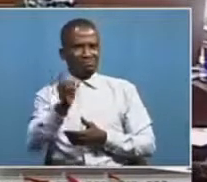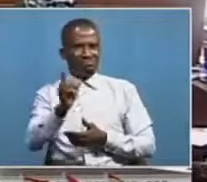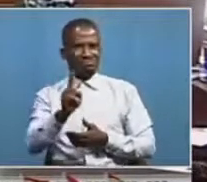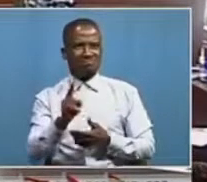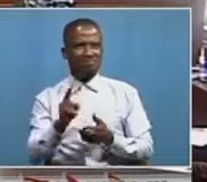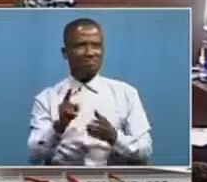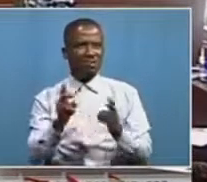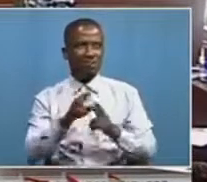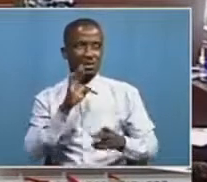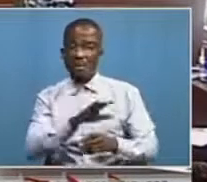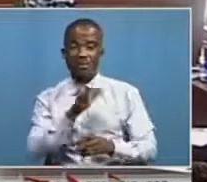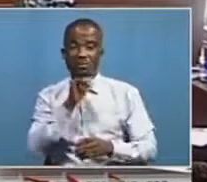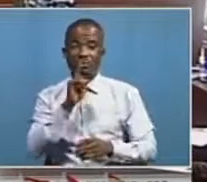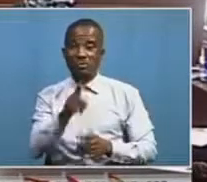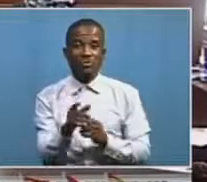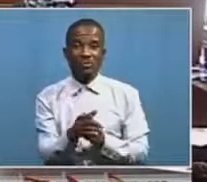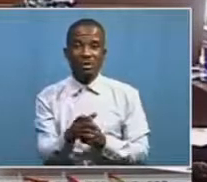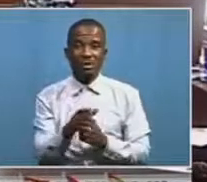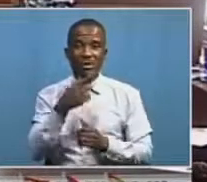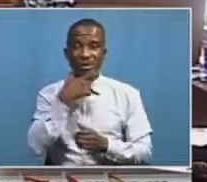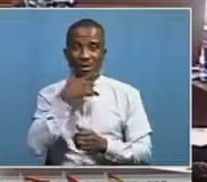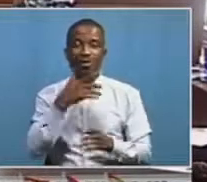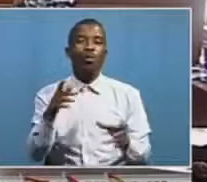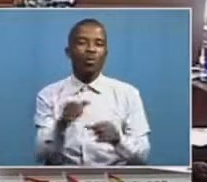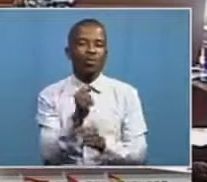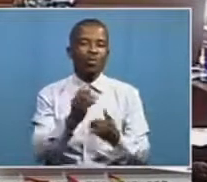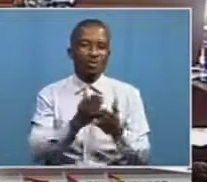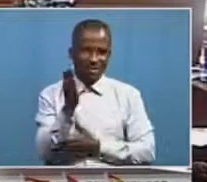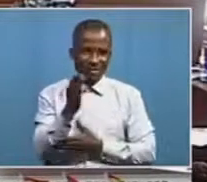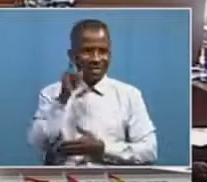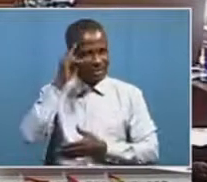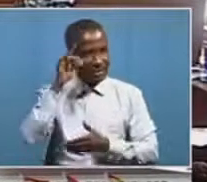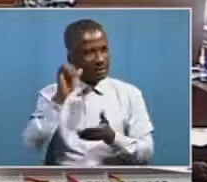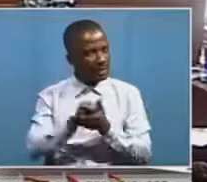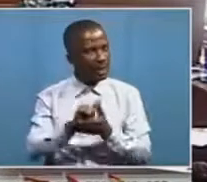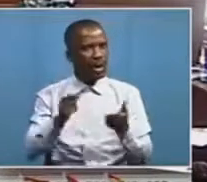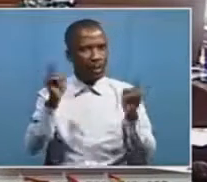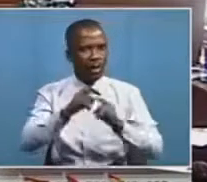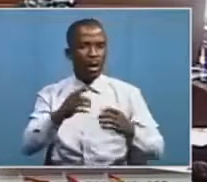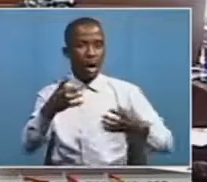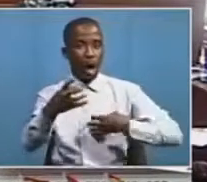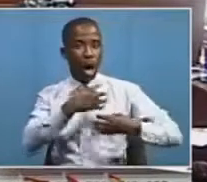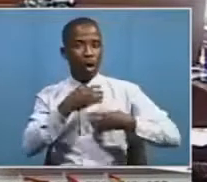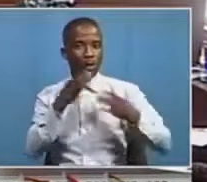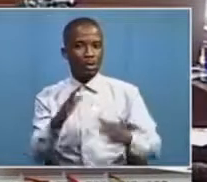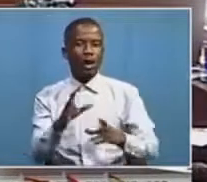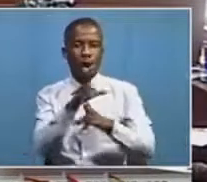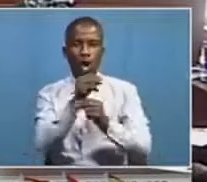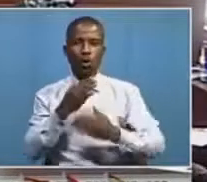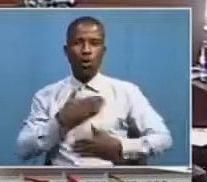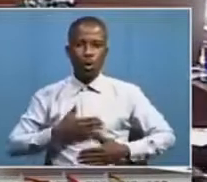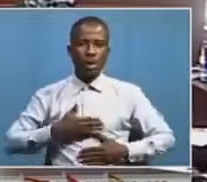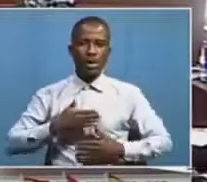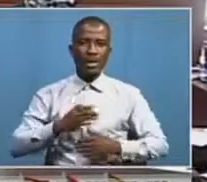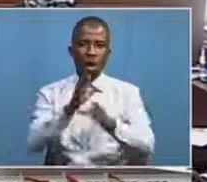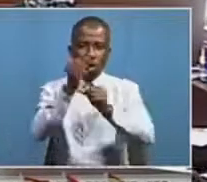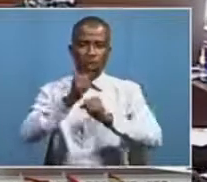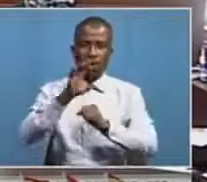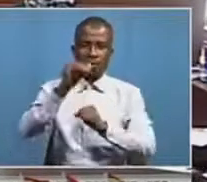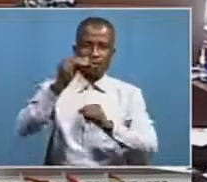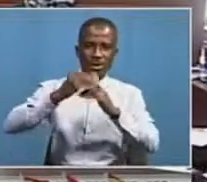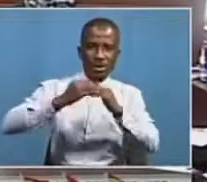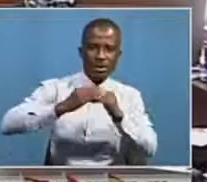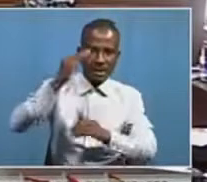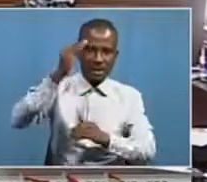void of any substance whatsoever. He was of the view that even though petitioners said no candidate obtained more than 50% of